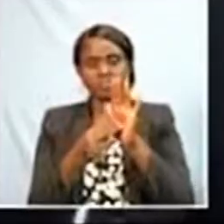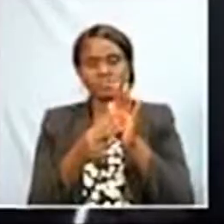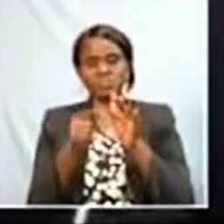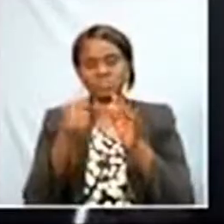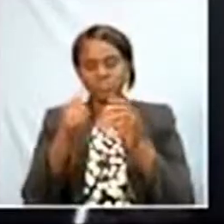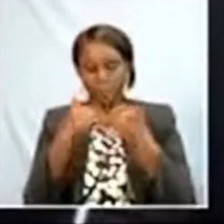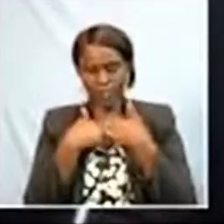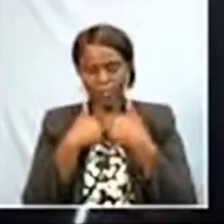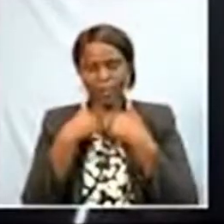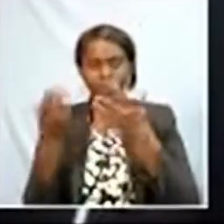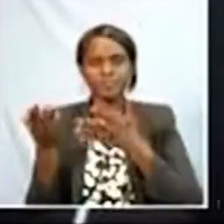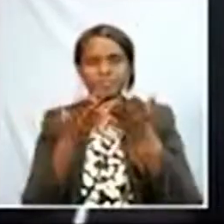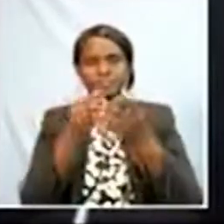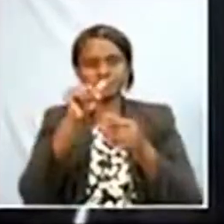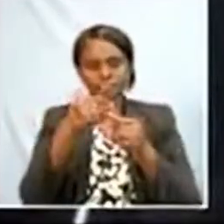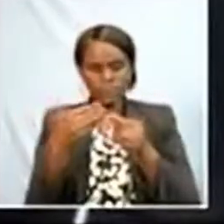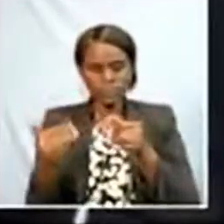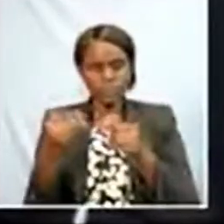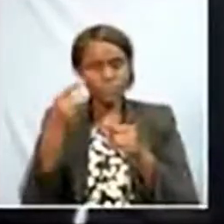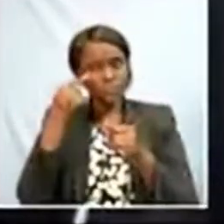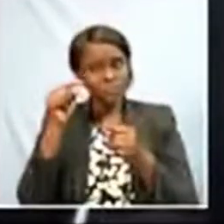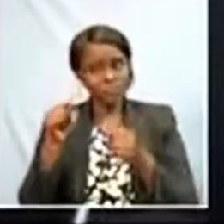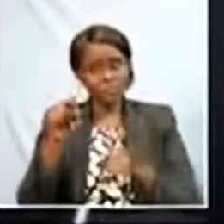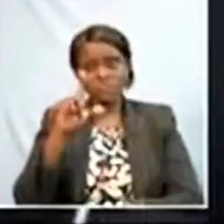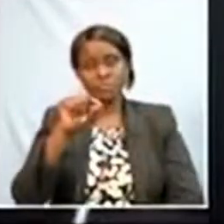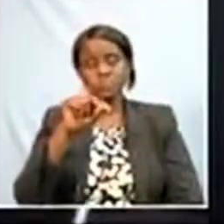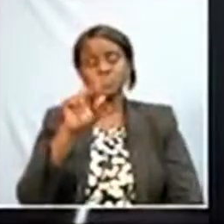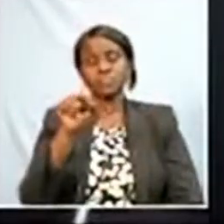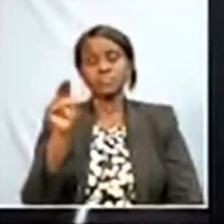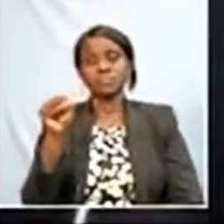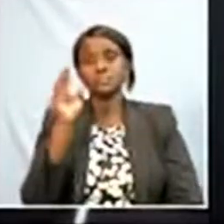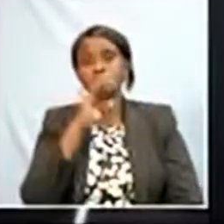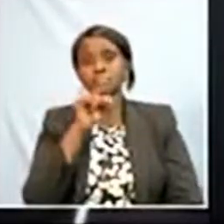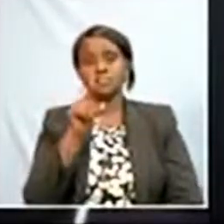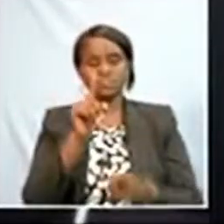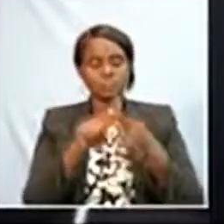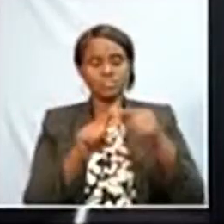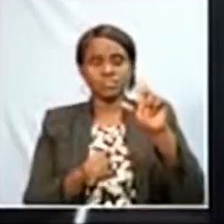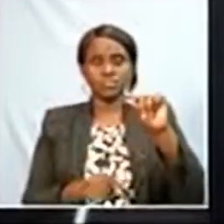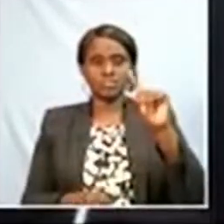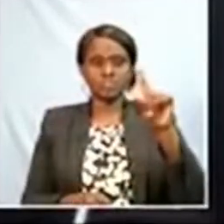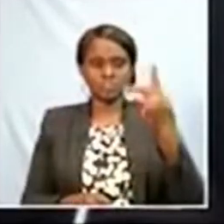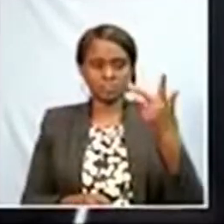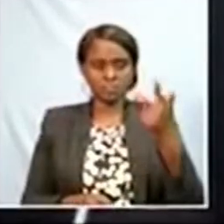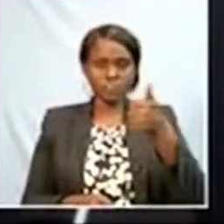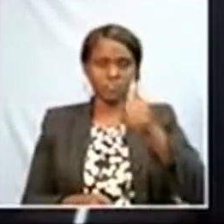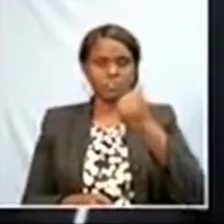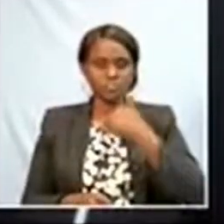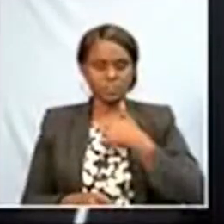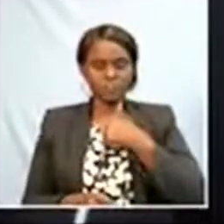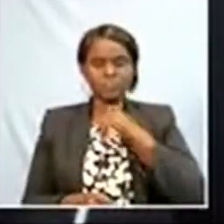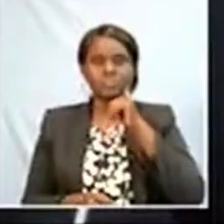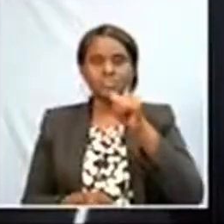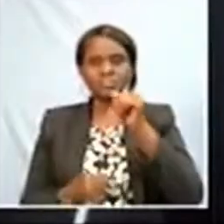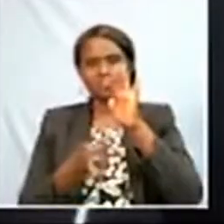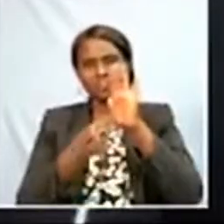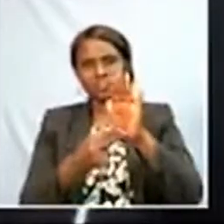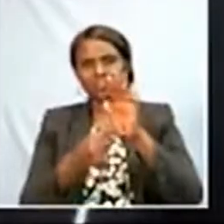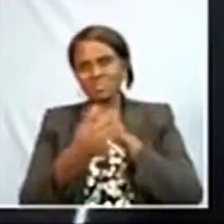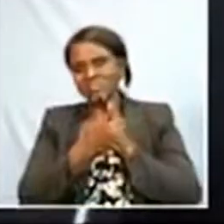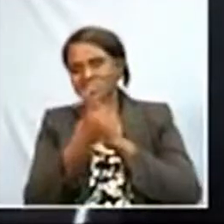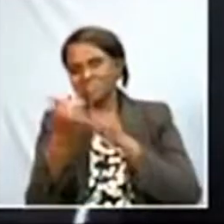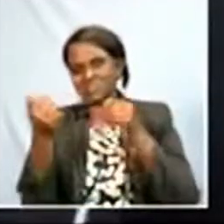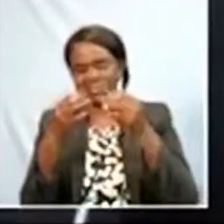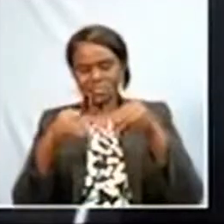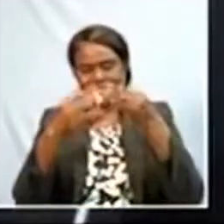have carried forward everything for 2022 to 2023. You have not proven and you haven't